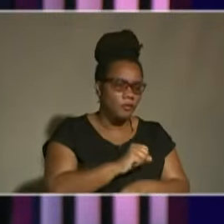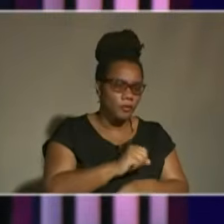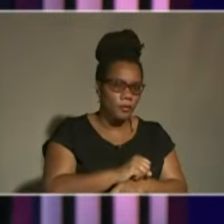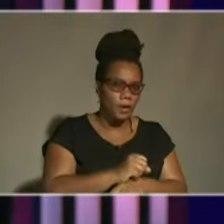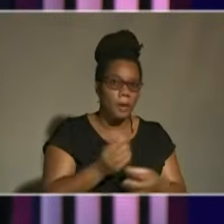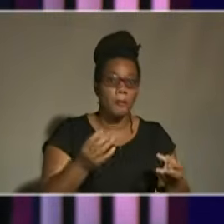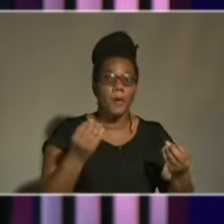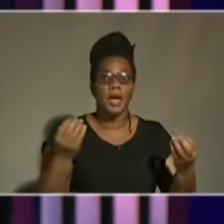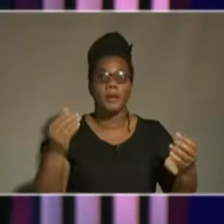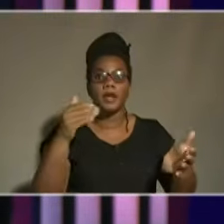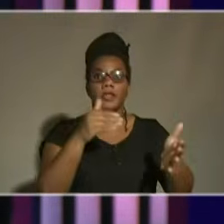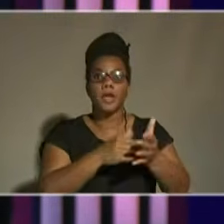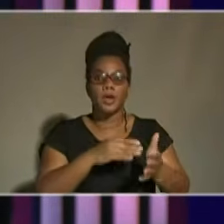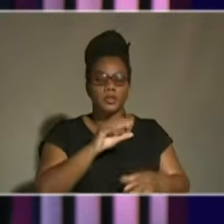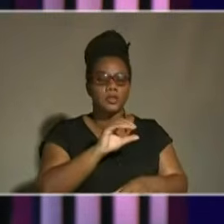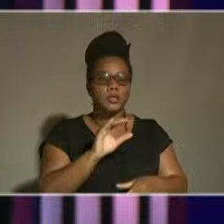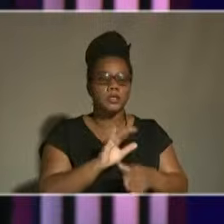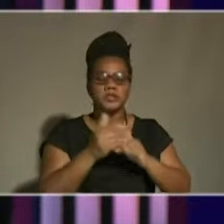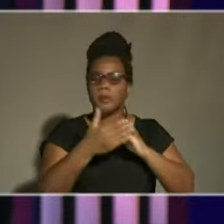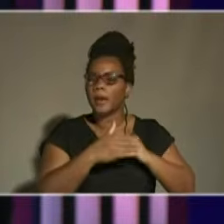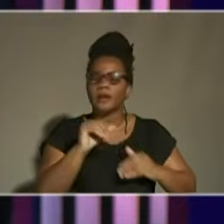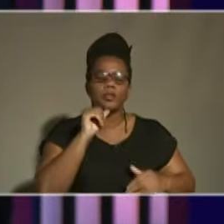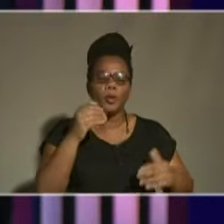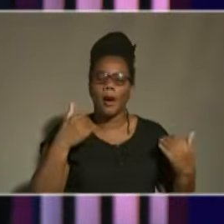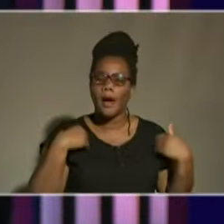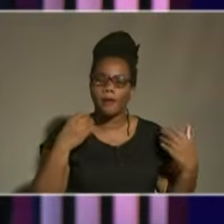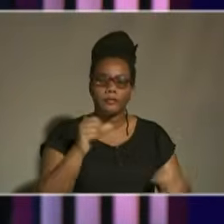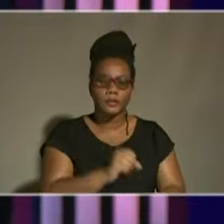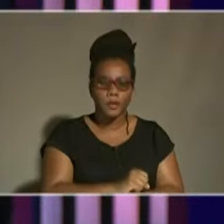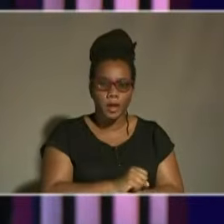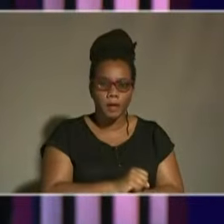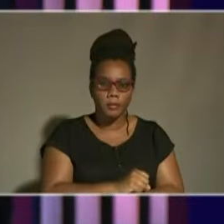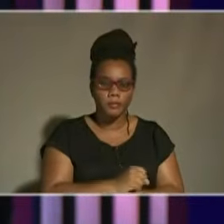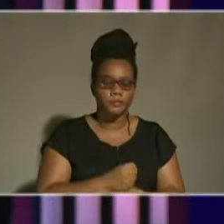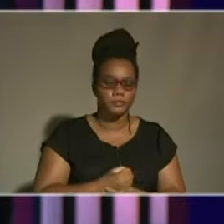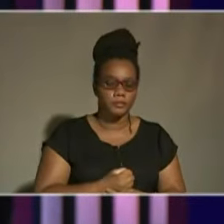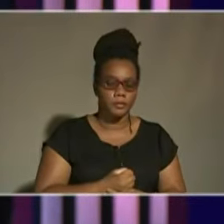are outside the labour force and are not measured for that purpose.